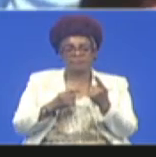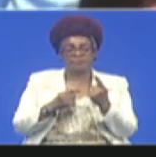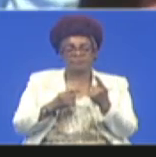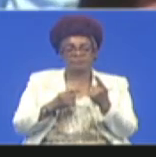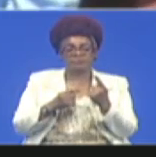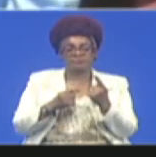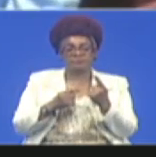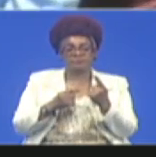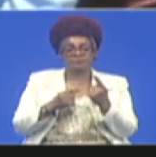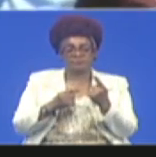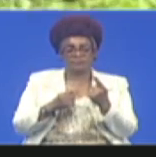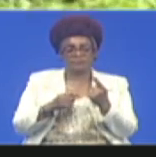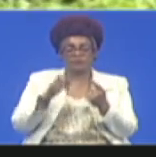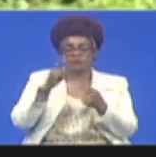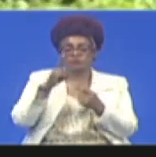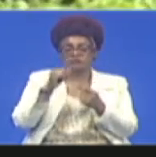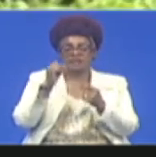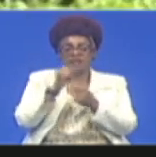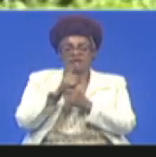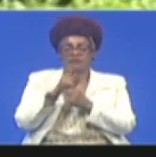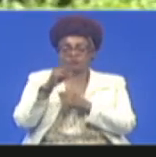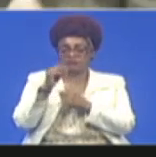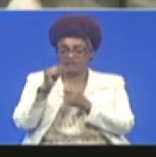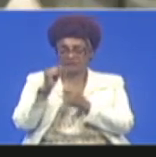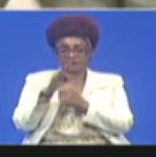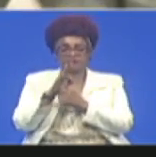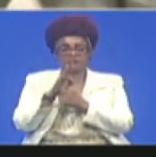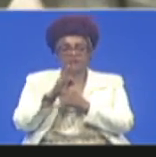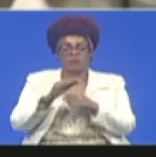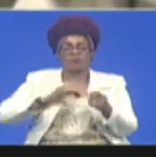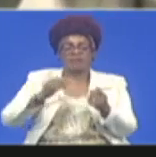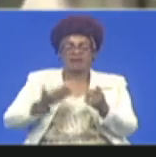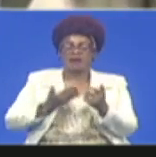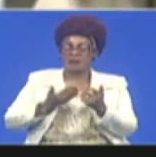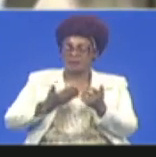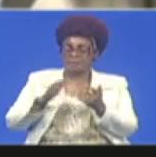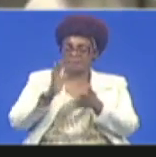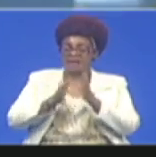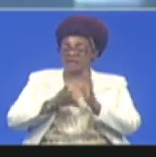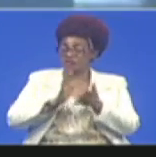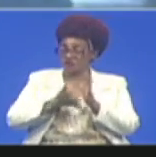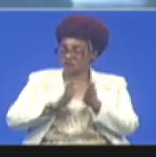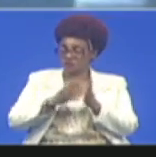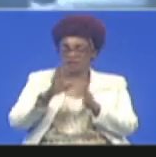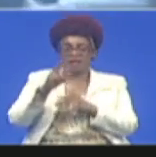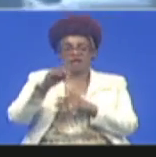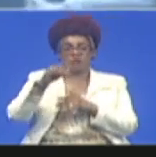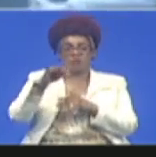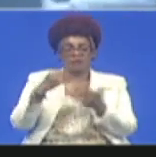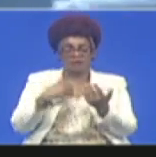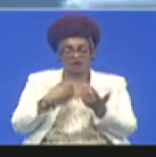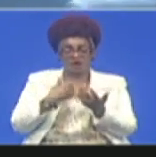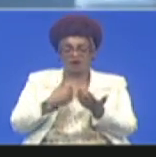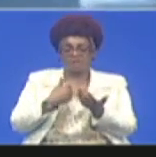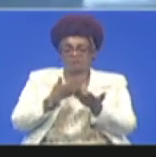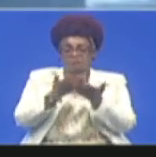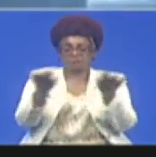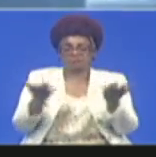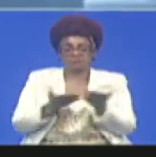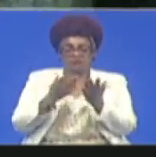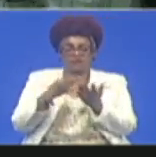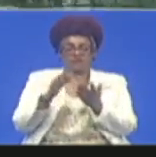Daegu 2011 and Moscow 2013 women's marathon champion Edna Kiplagat has unfinished business at the World Championships